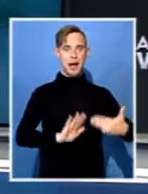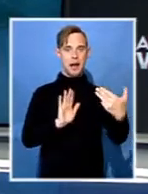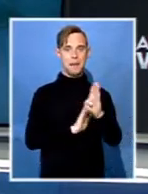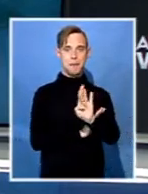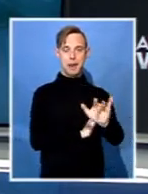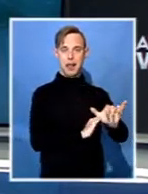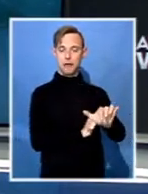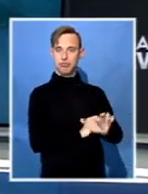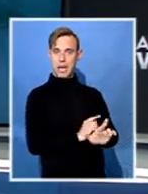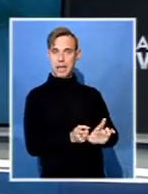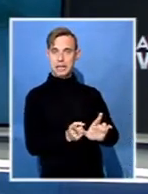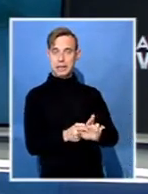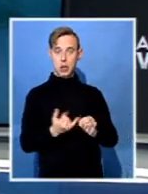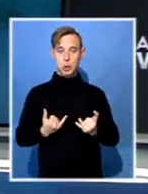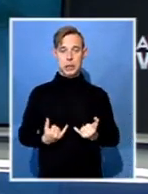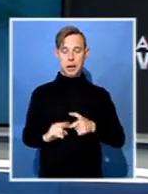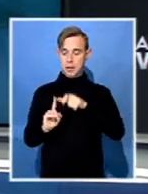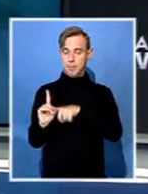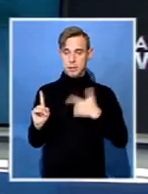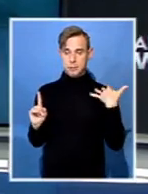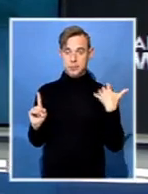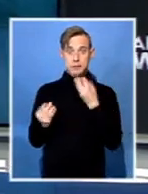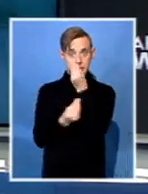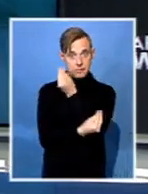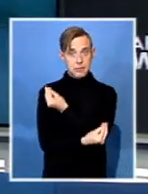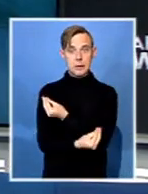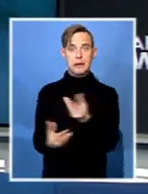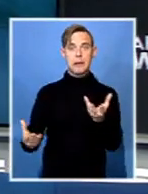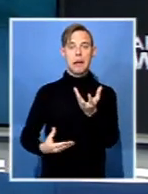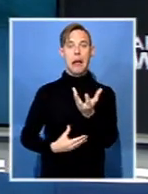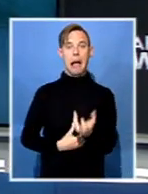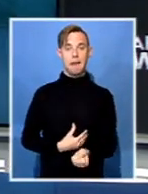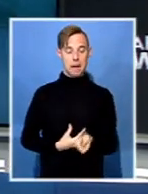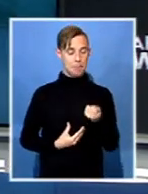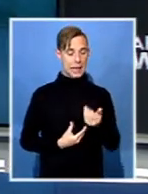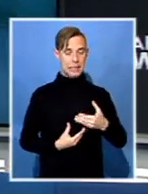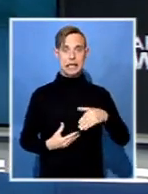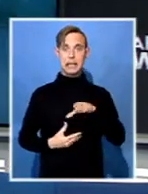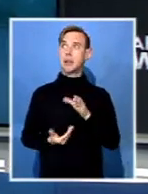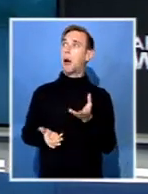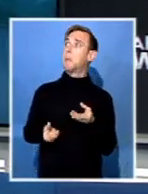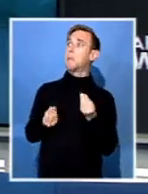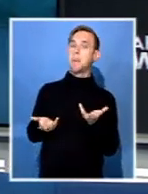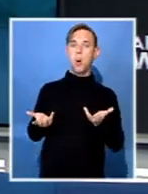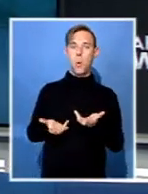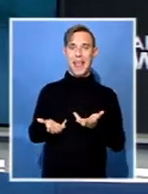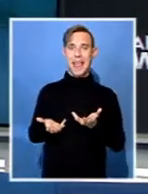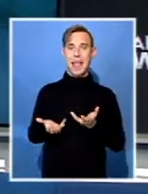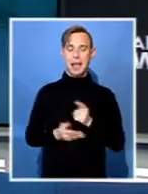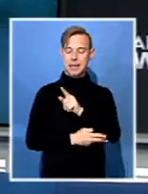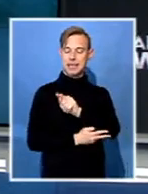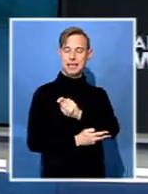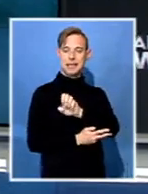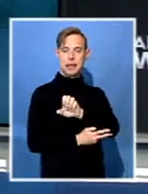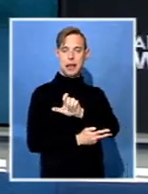Yeah, Gigaba today confirming that the bailout will be funded by the sale of government shares in Telkom, which is performing